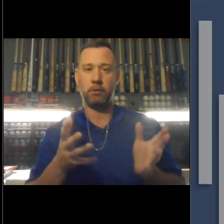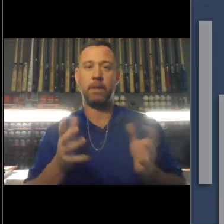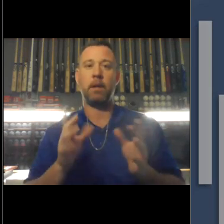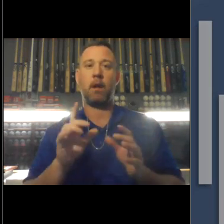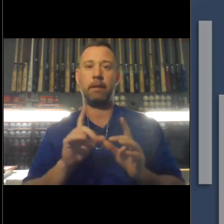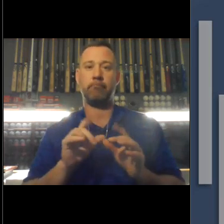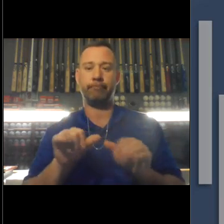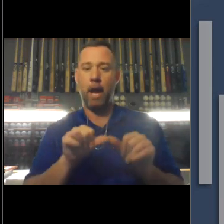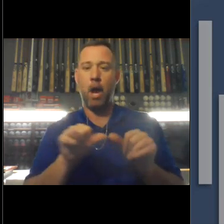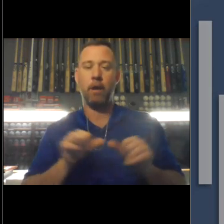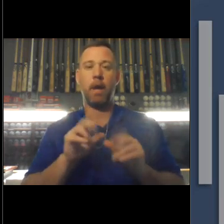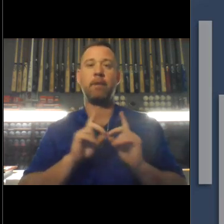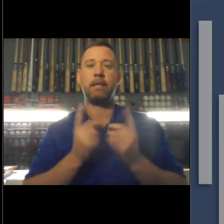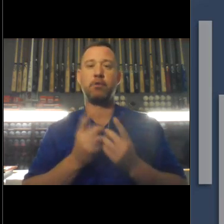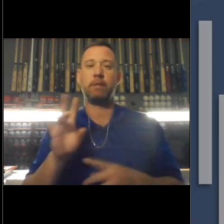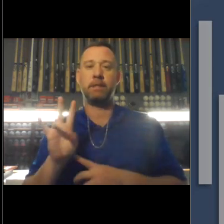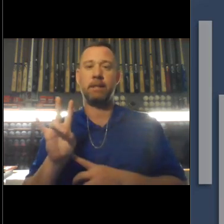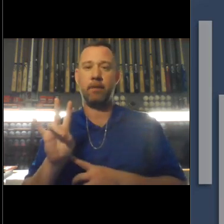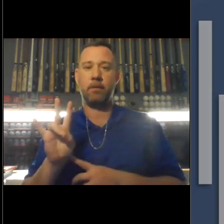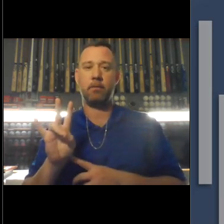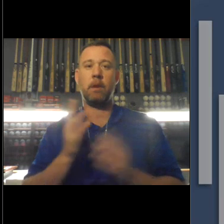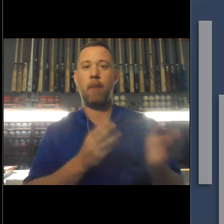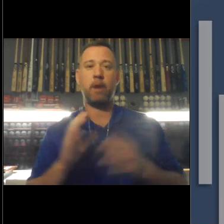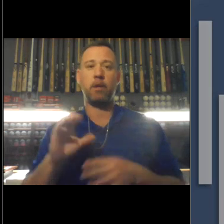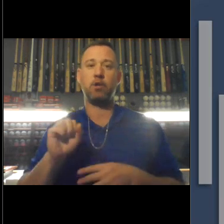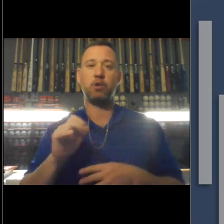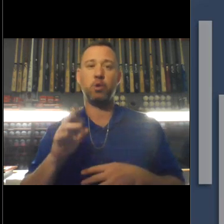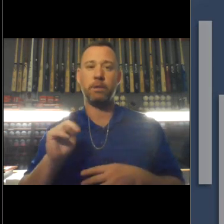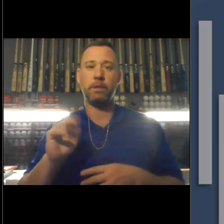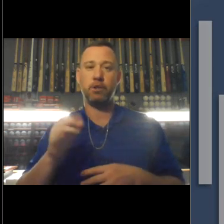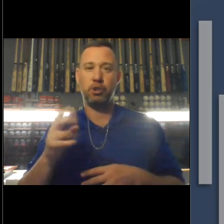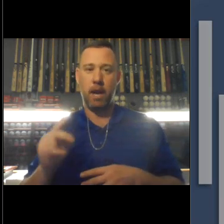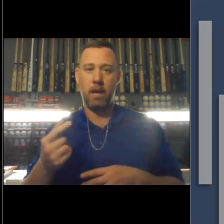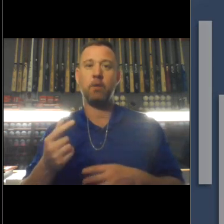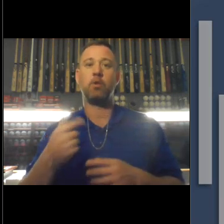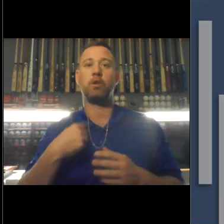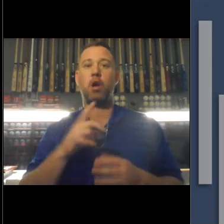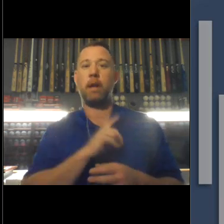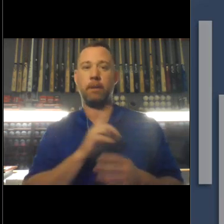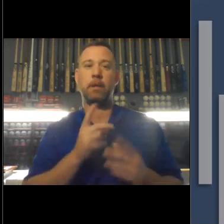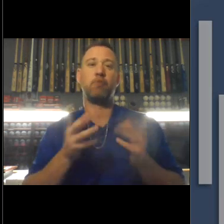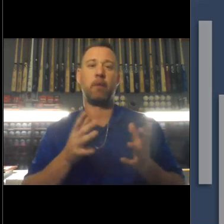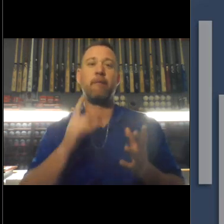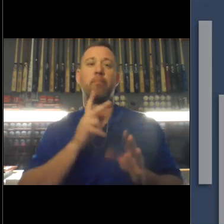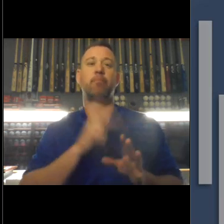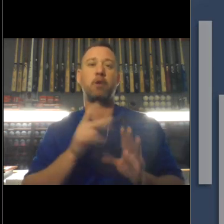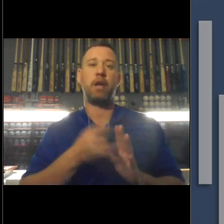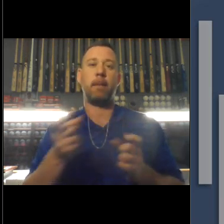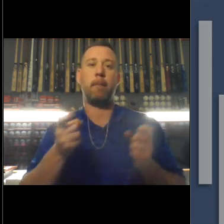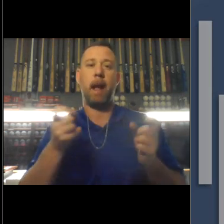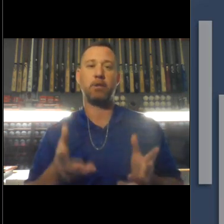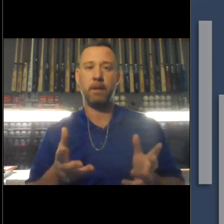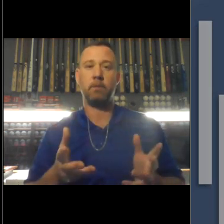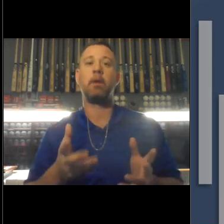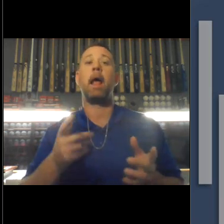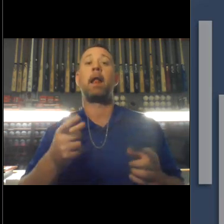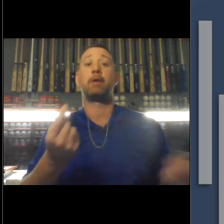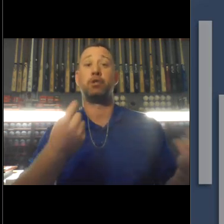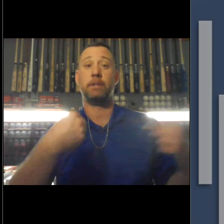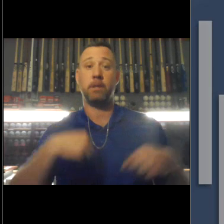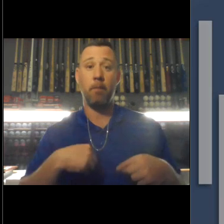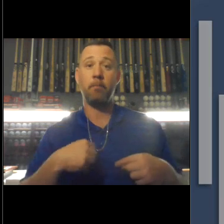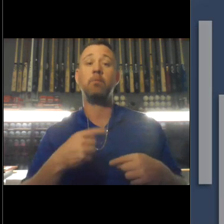7. And I was able to bring on Ms. Susan Chang, who is now our Deputy Director for Program Project Management. And as she's come on board,